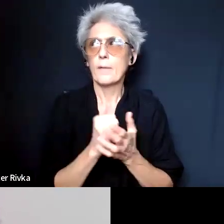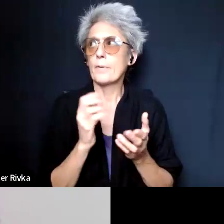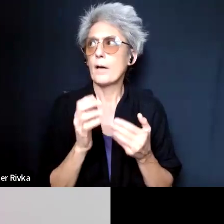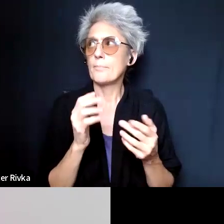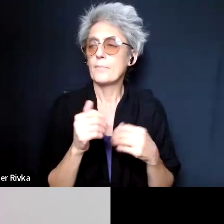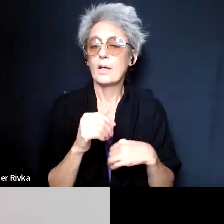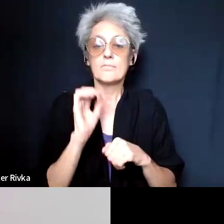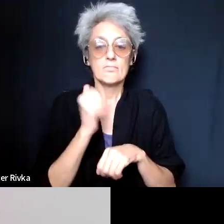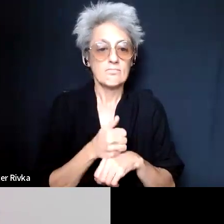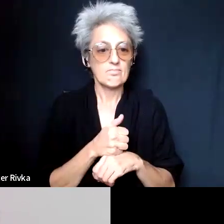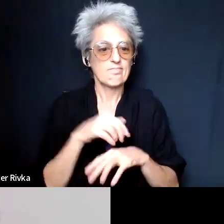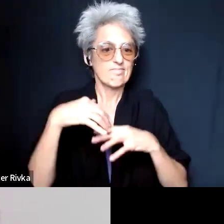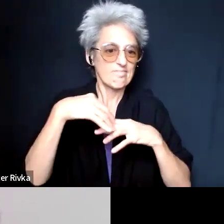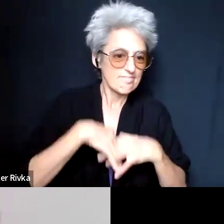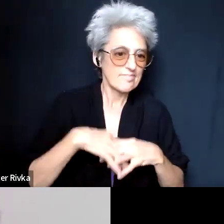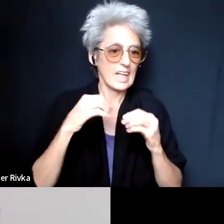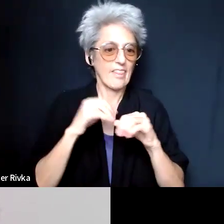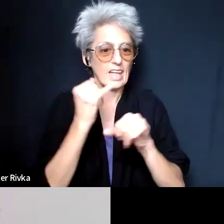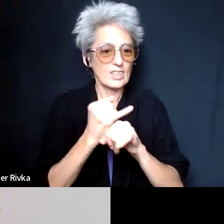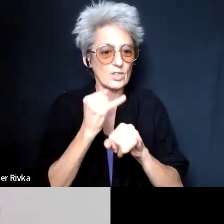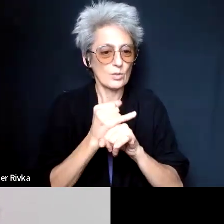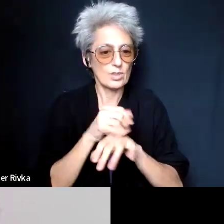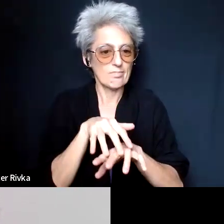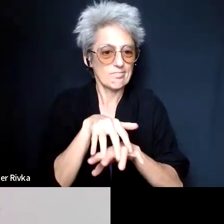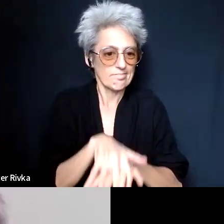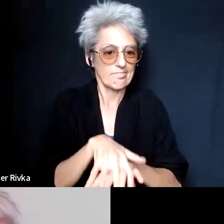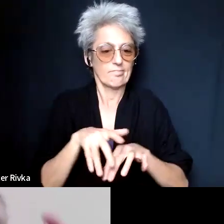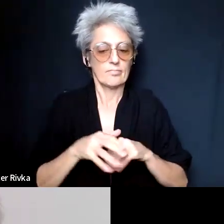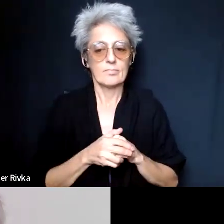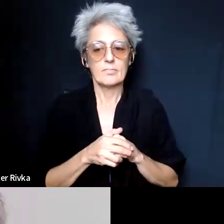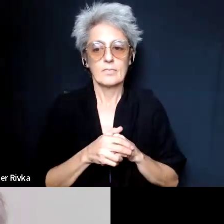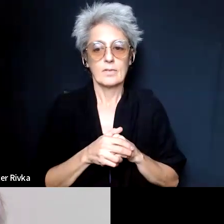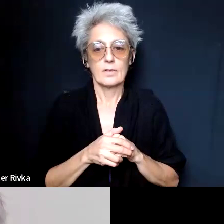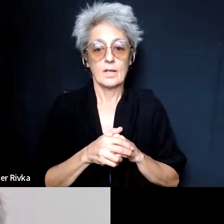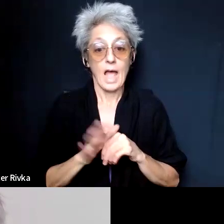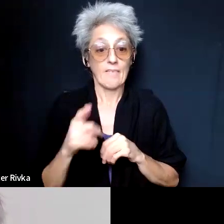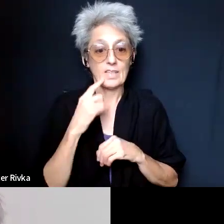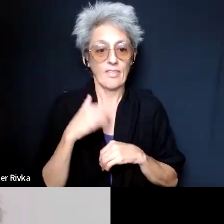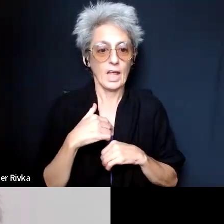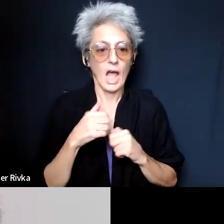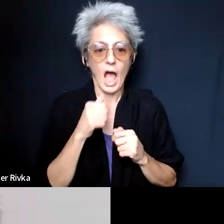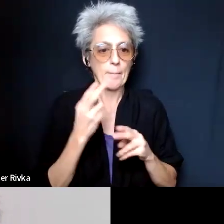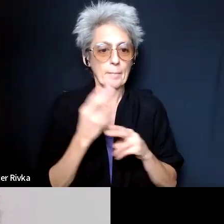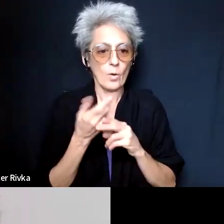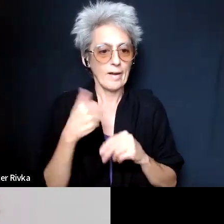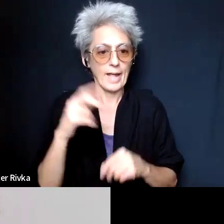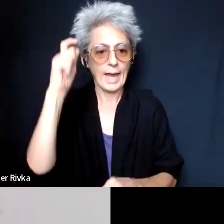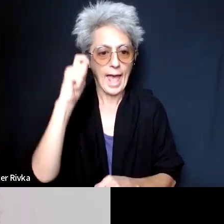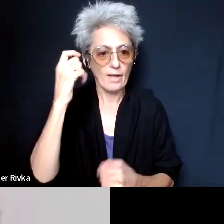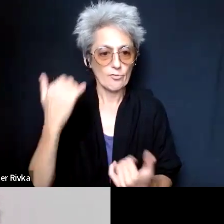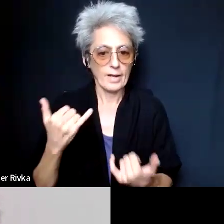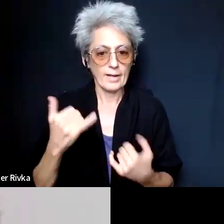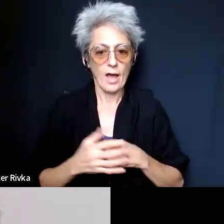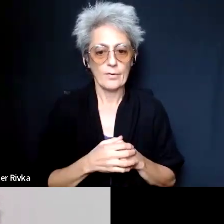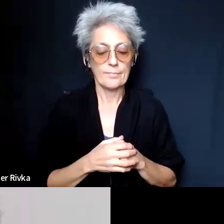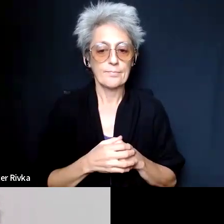institutionalize it where it needs to be. But having said that, I'm not wearing any hat right now. All of us need